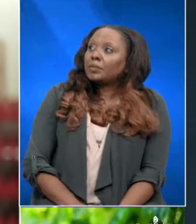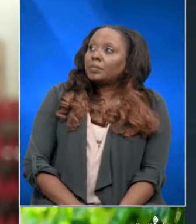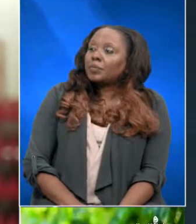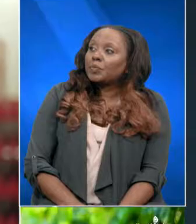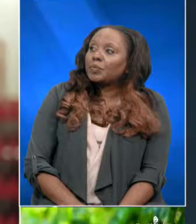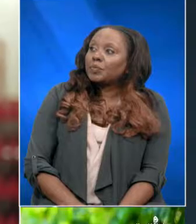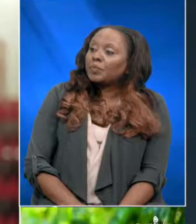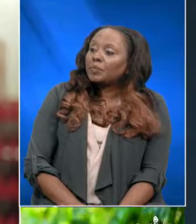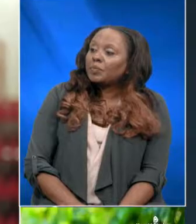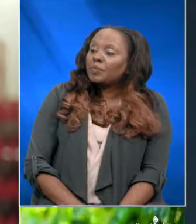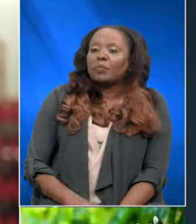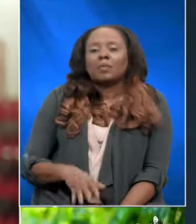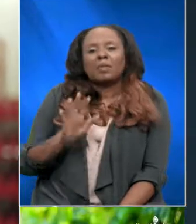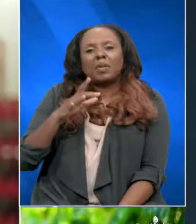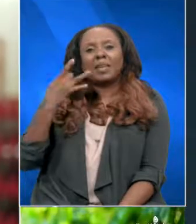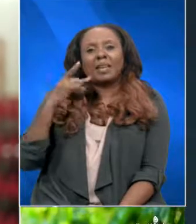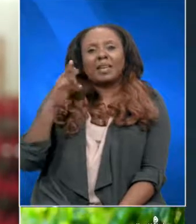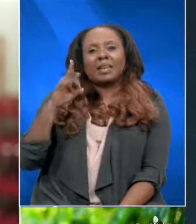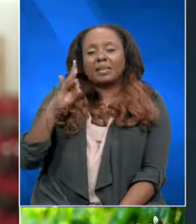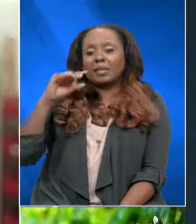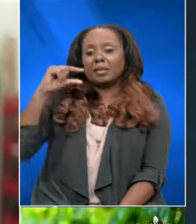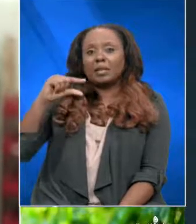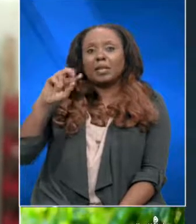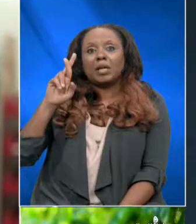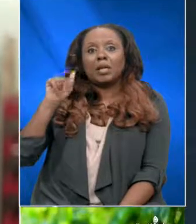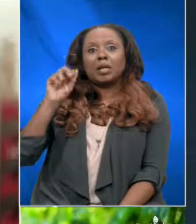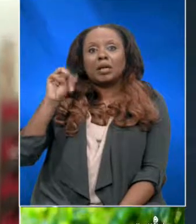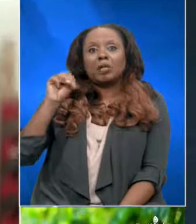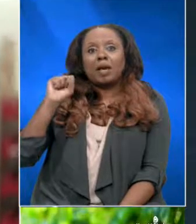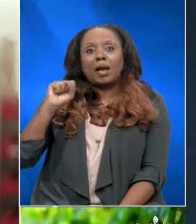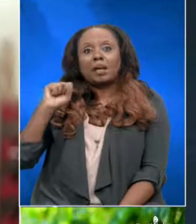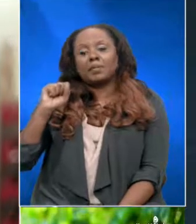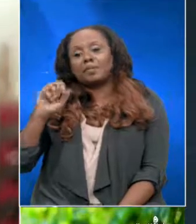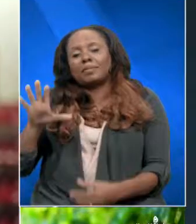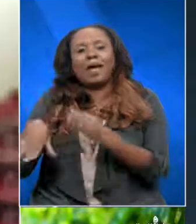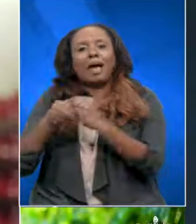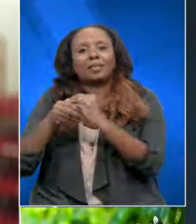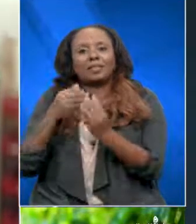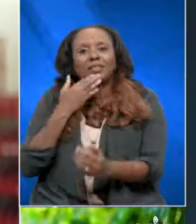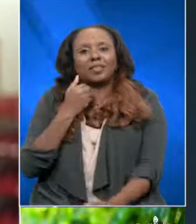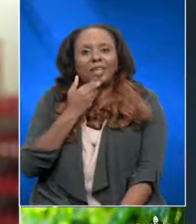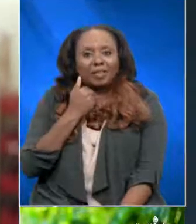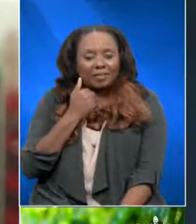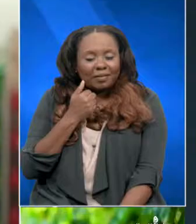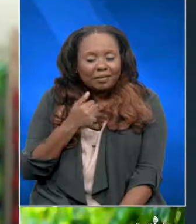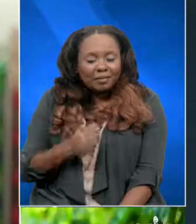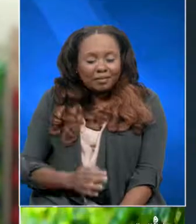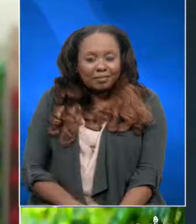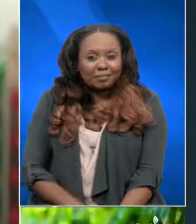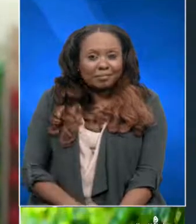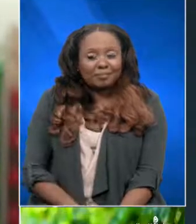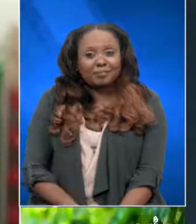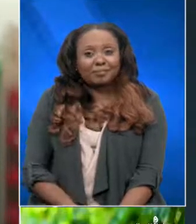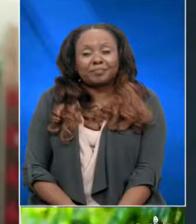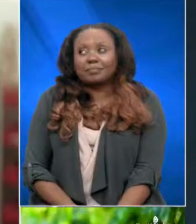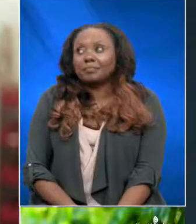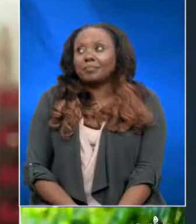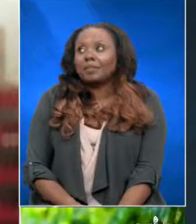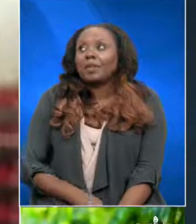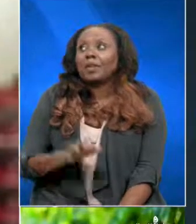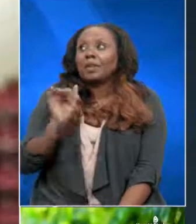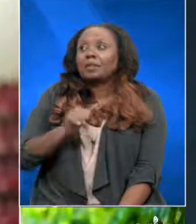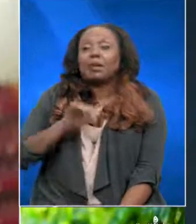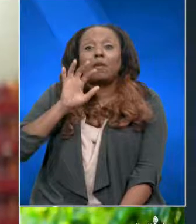18 grams of added sugar. 18 grams of added sugar, and that is the equivalent of